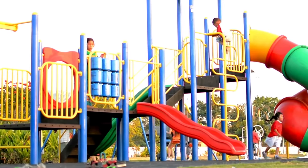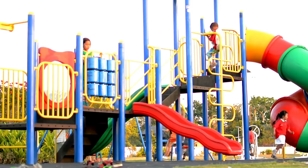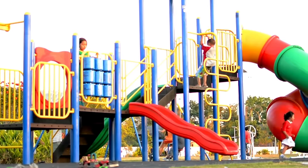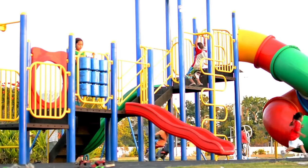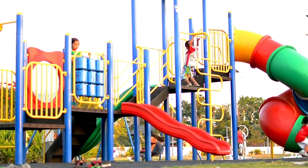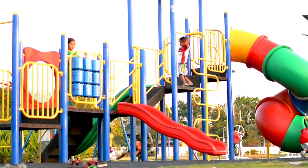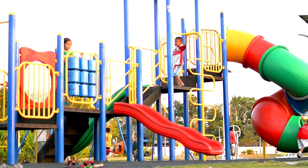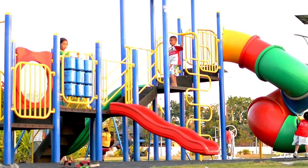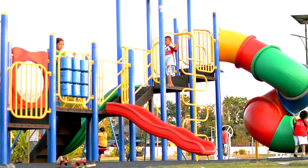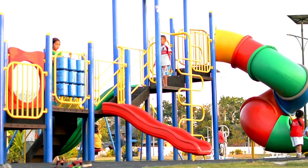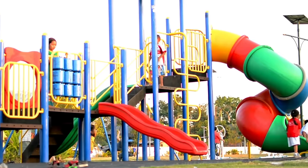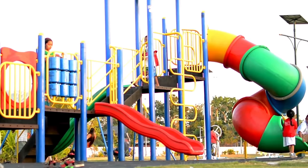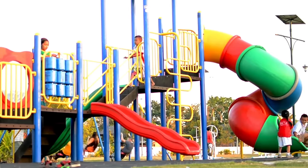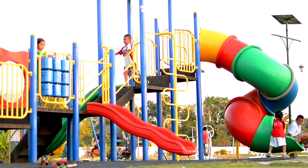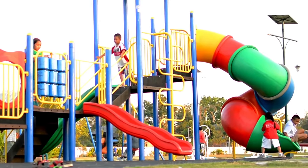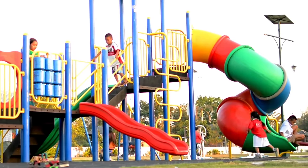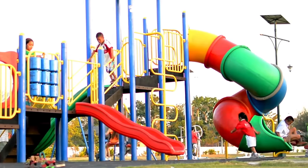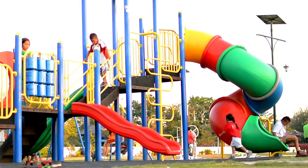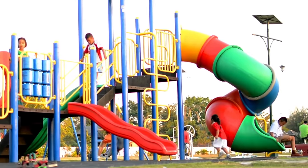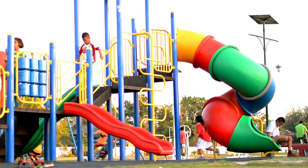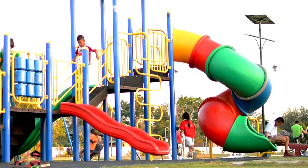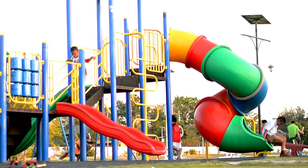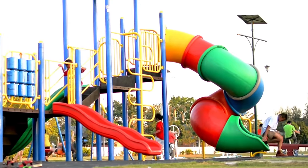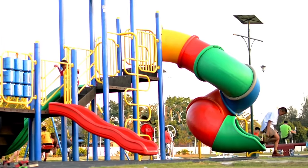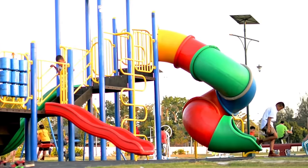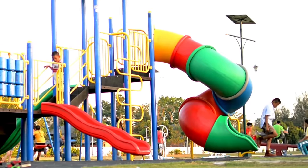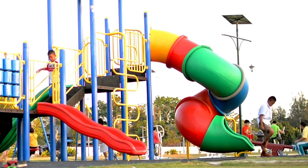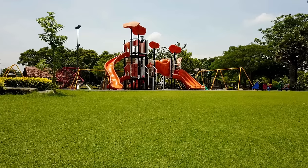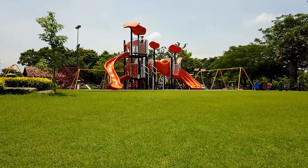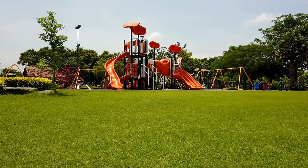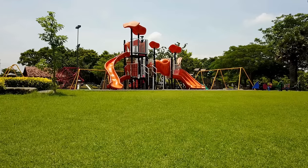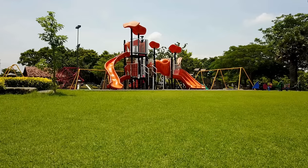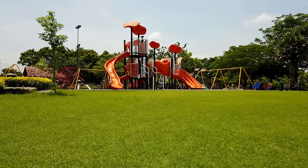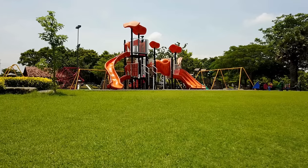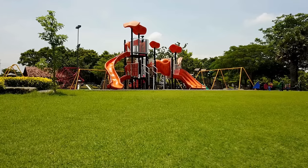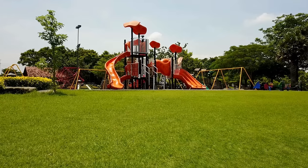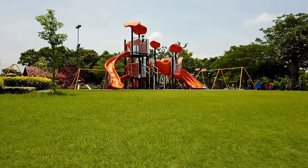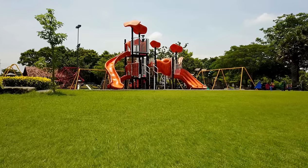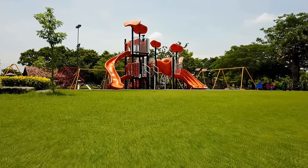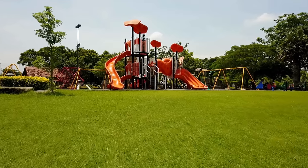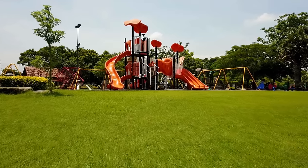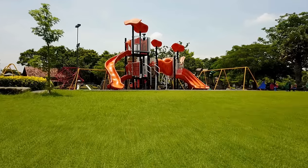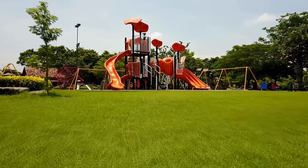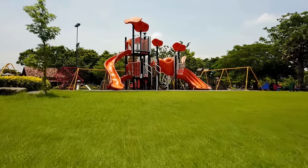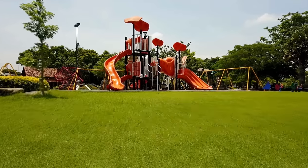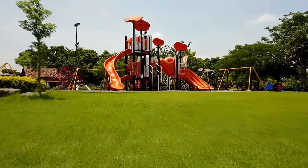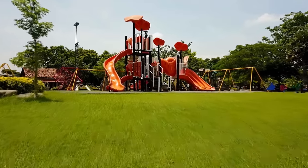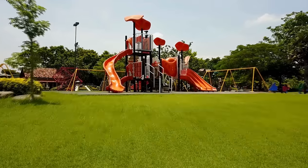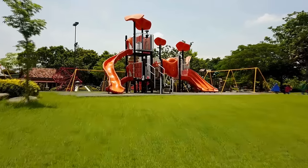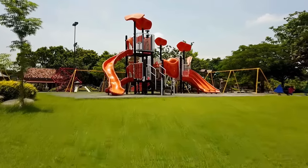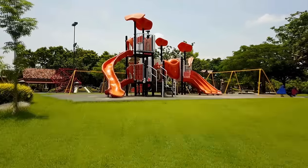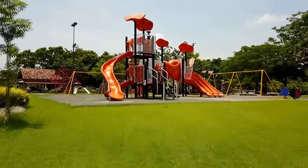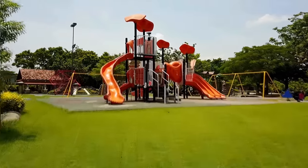there's so much to do. We're gonna go everywhere we can. And when we have done it